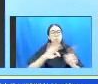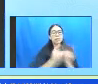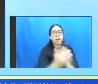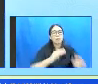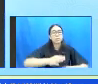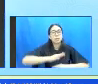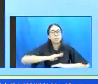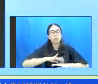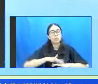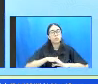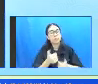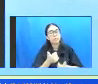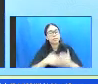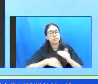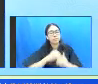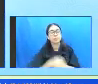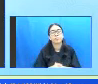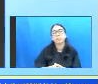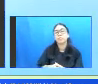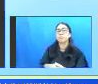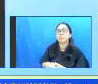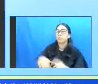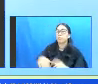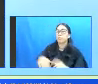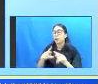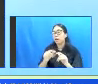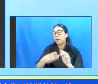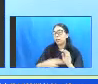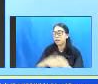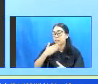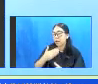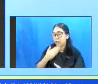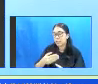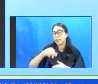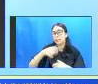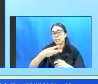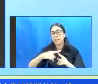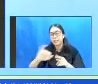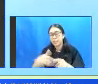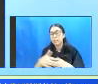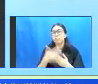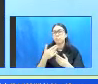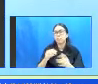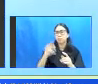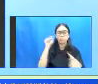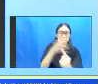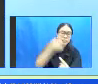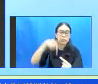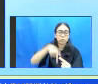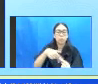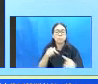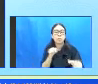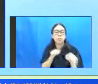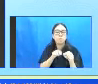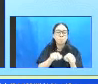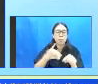Thank you, GT. I think that mission totally fits with our discussion topic of today. So we are also looking